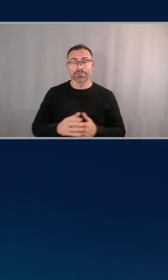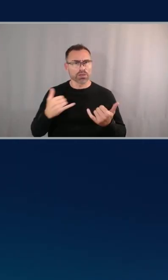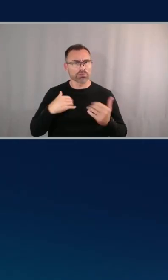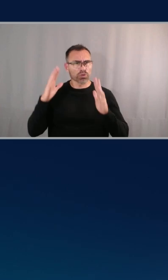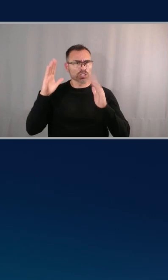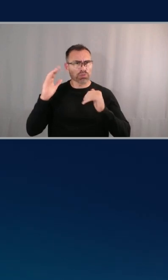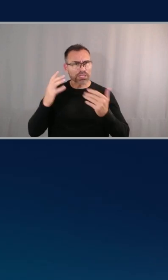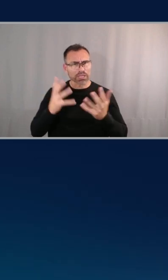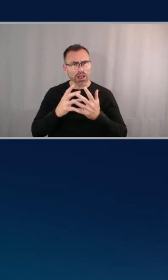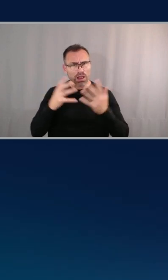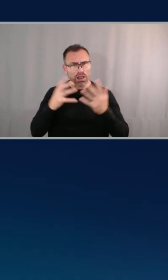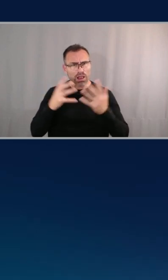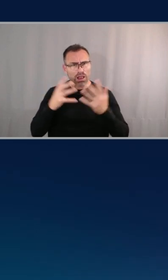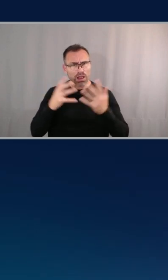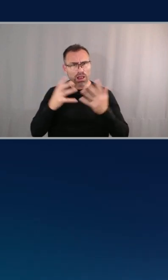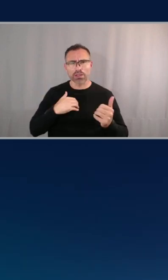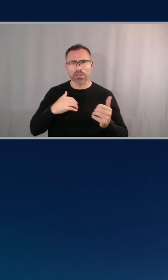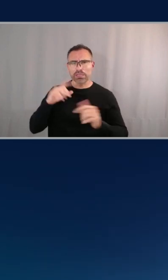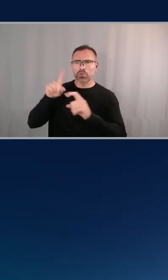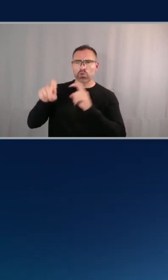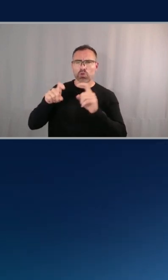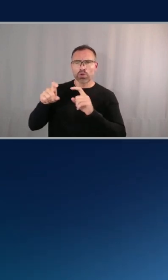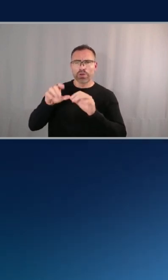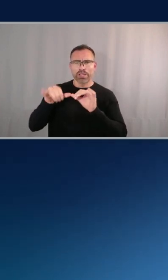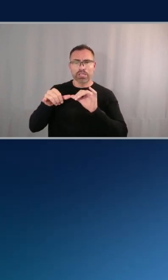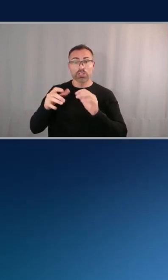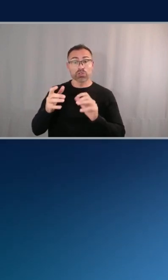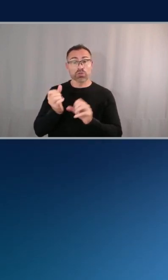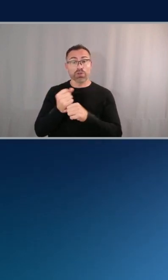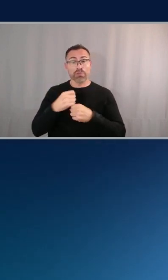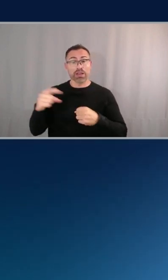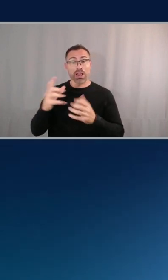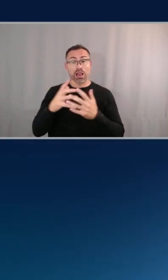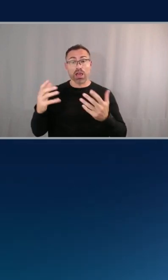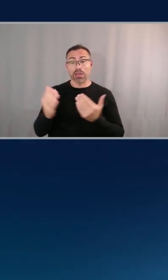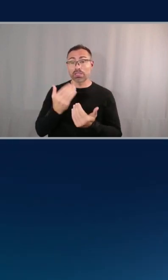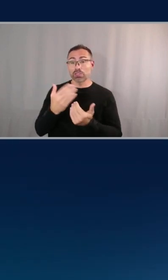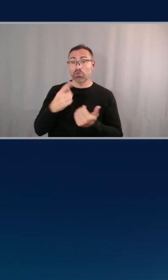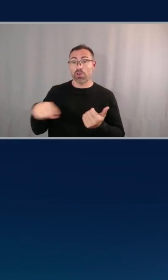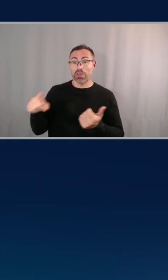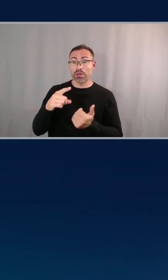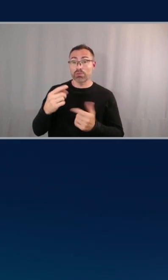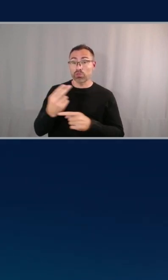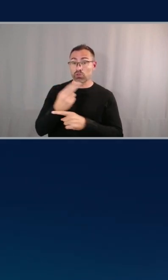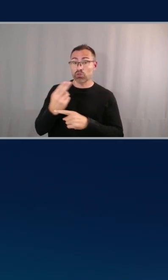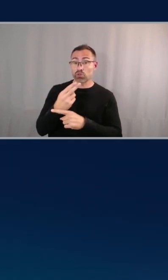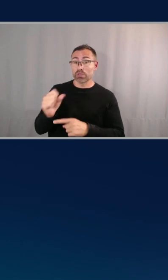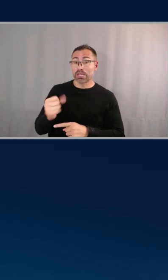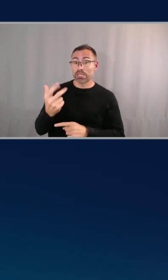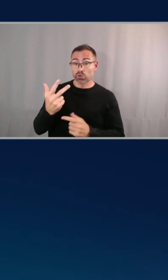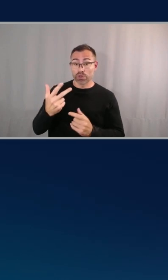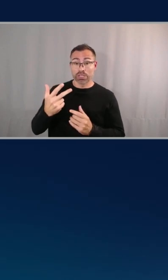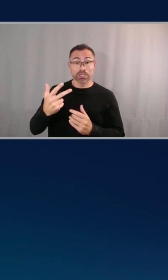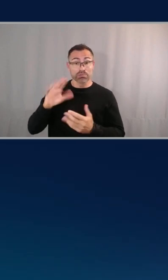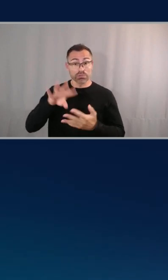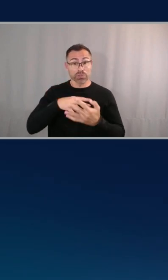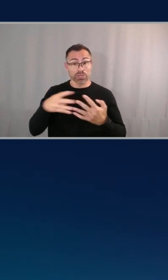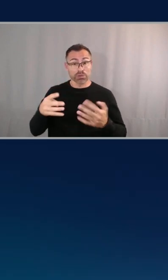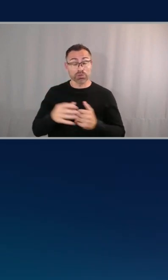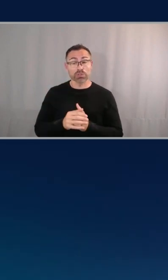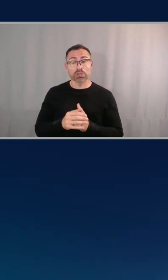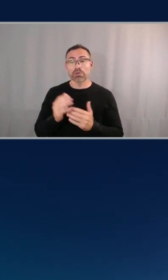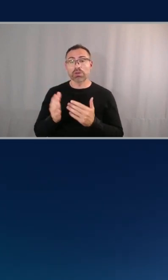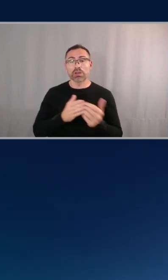engines to, we've made it a lot easier for them to basically use S3 tables. And so whether it's